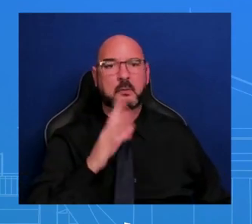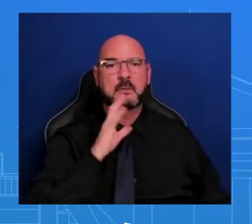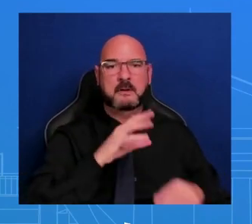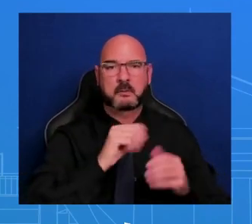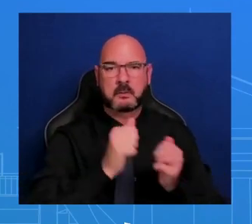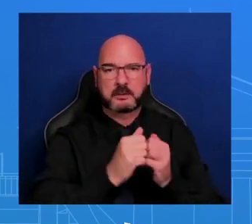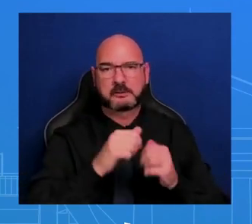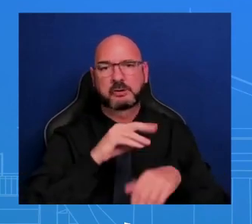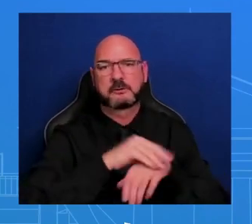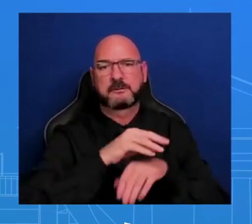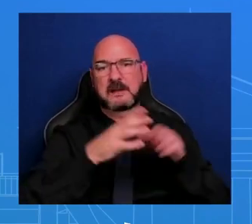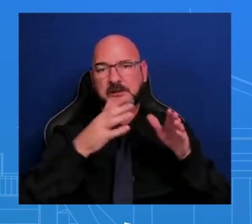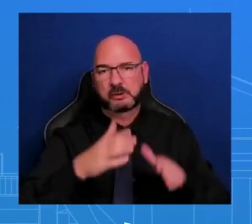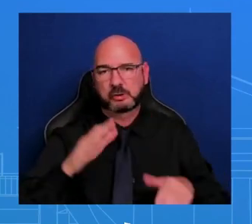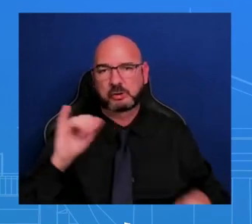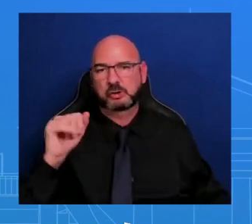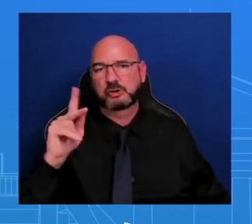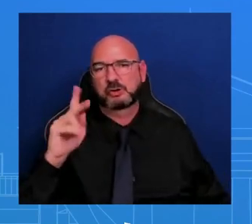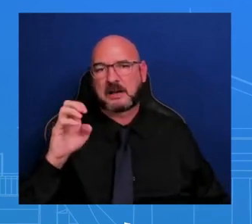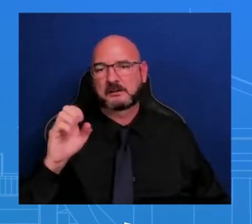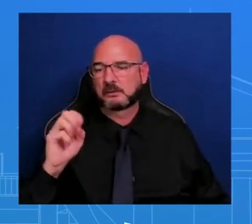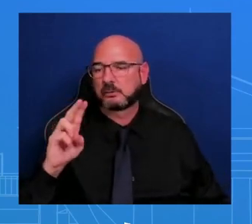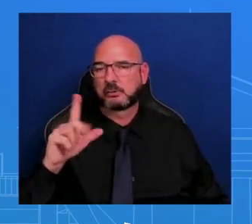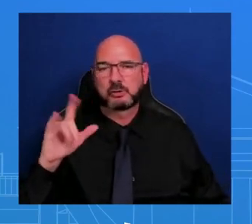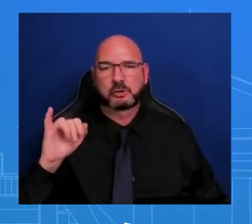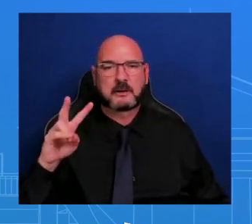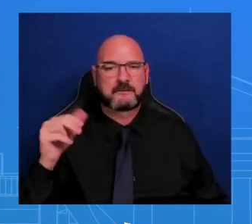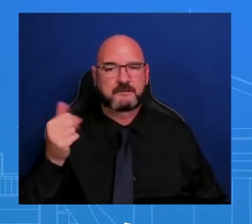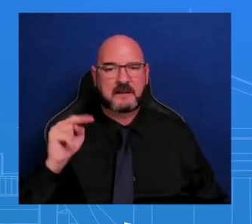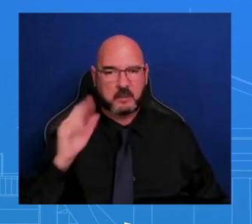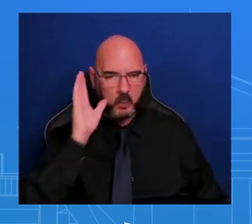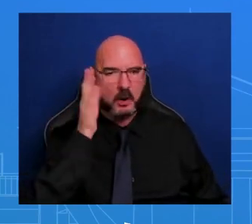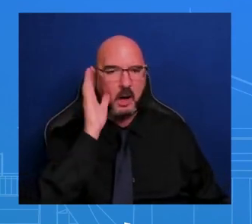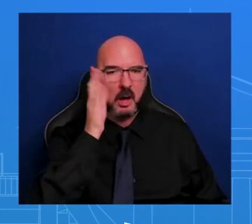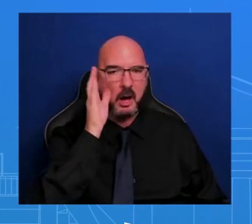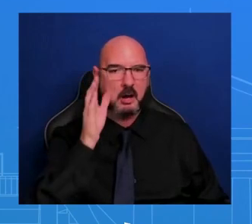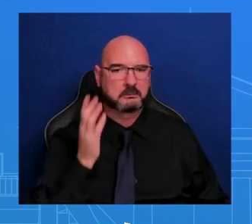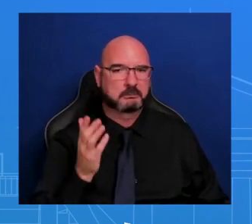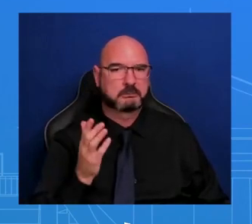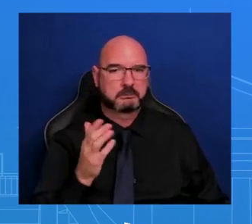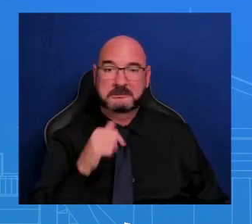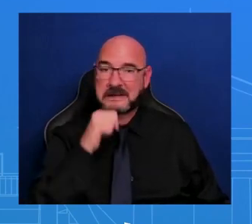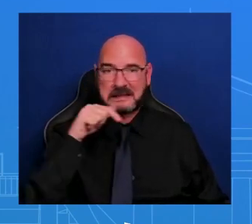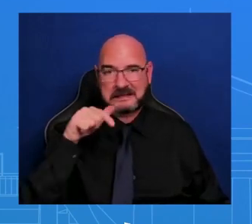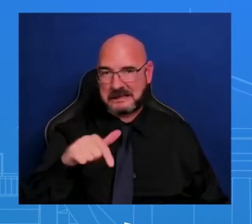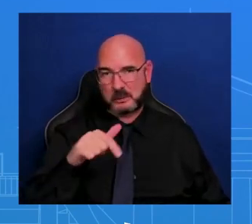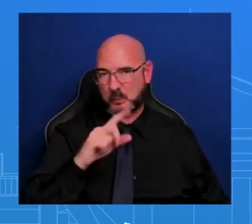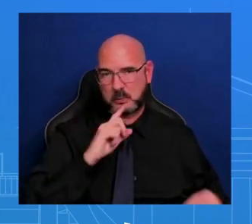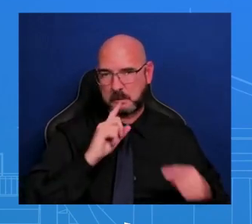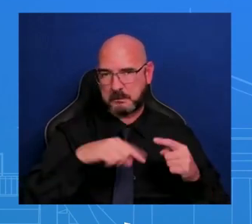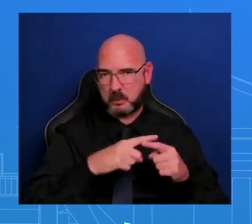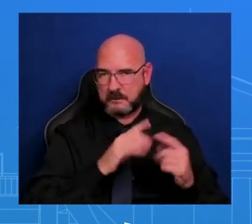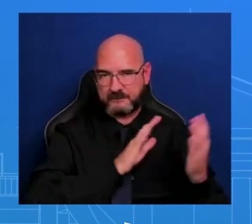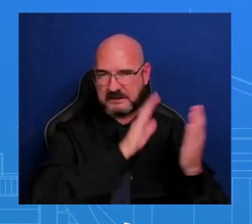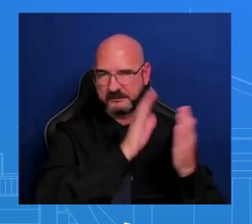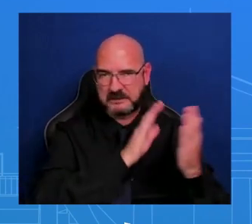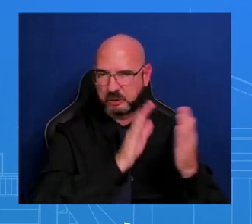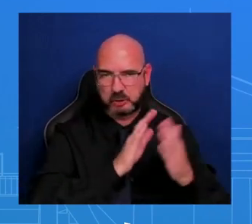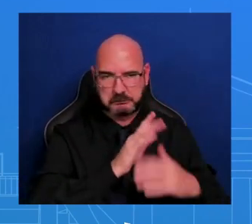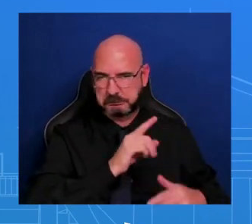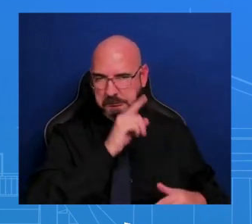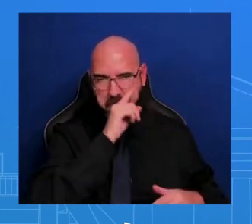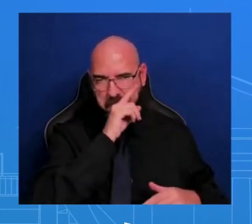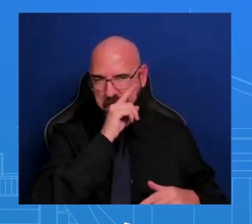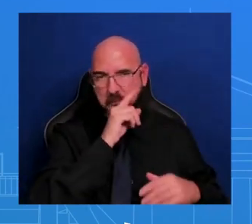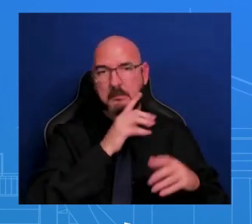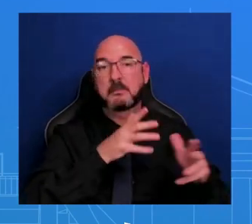occur. This is about engaging face-to-face. You hear us talk about all the time how diplomacy, face-to-face diplomacy, especially as it relates to